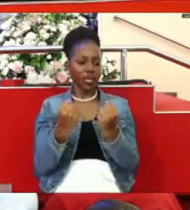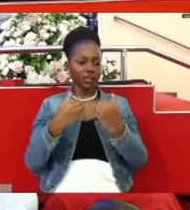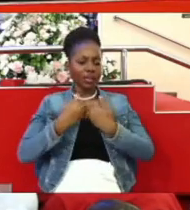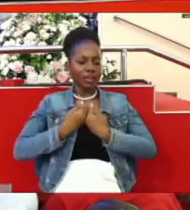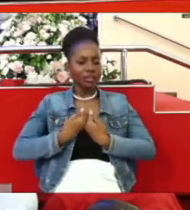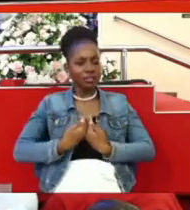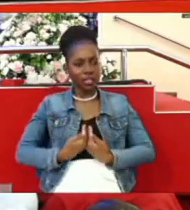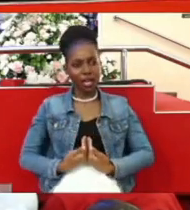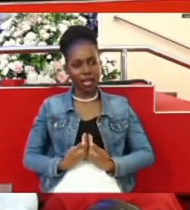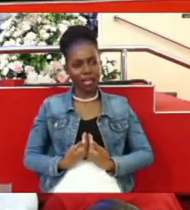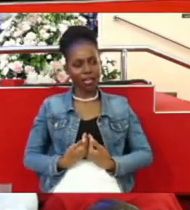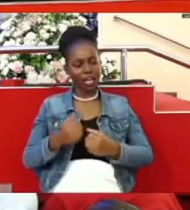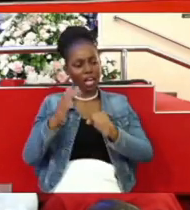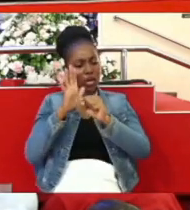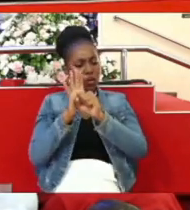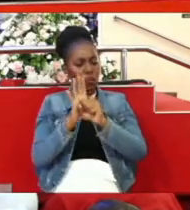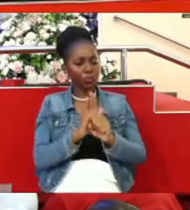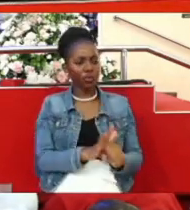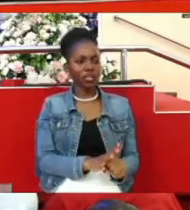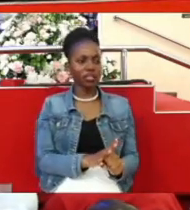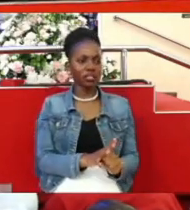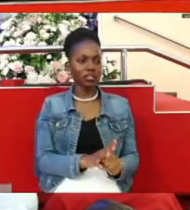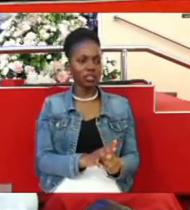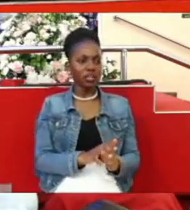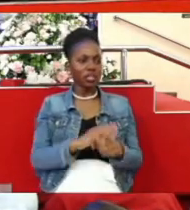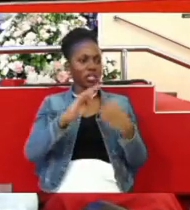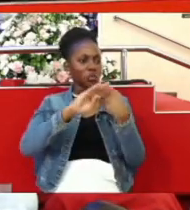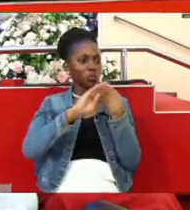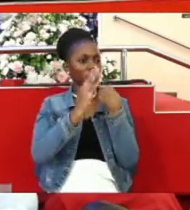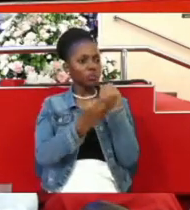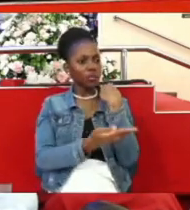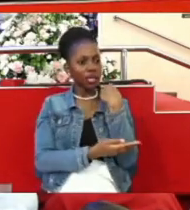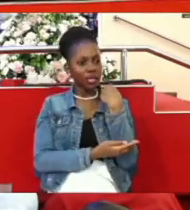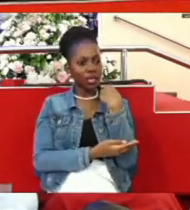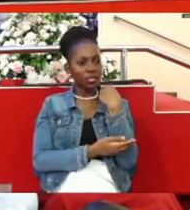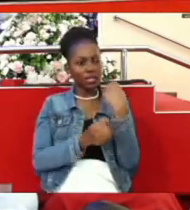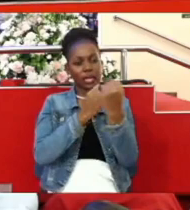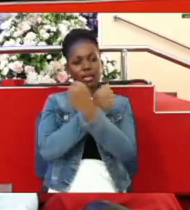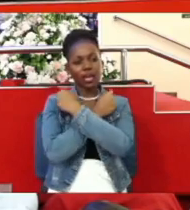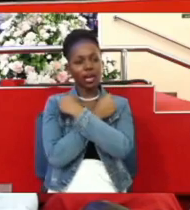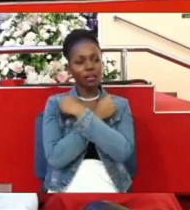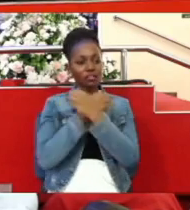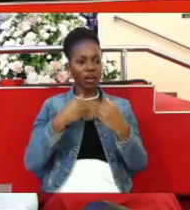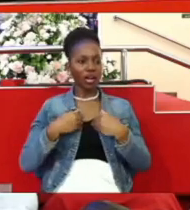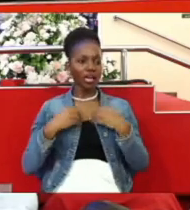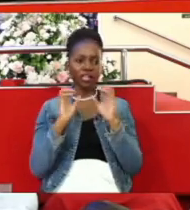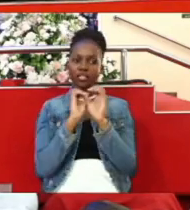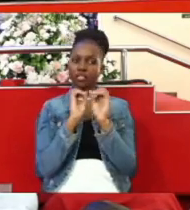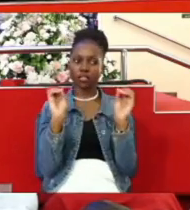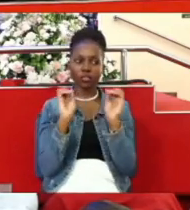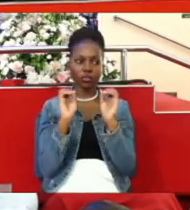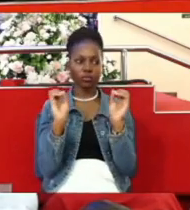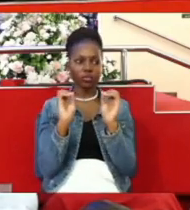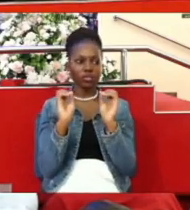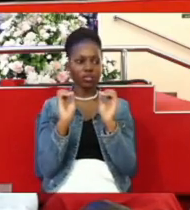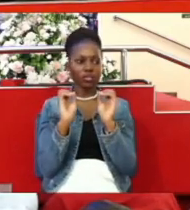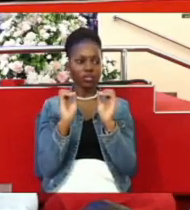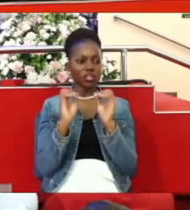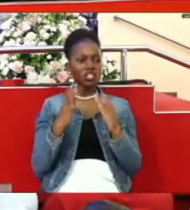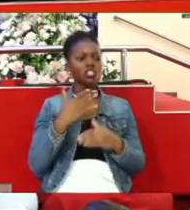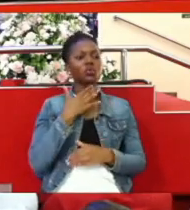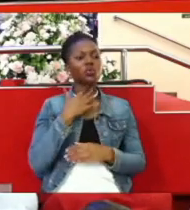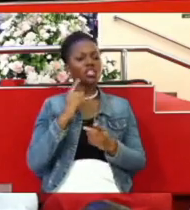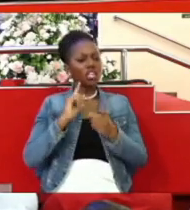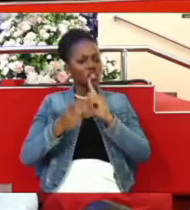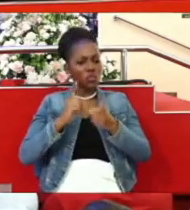ya kwamba amefika mwisho. She was pregnant, nobody loved her. Alikuwa akona mimba lakini hakuna mtu alikuwa. She was running away from anybody